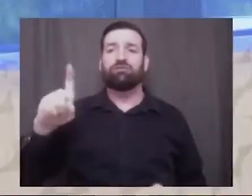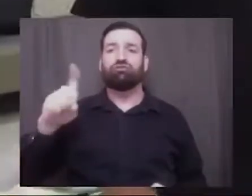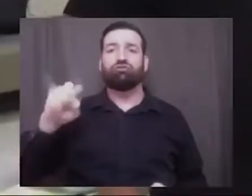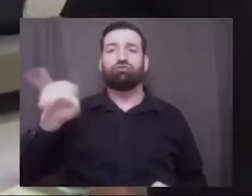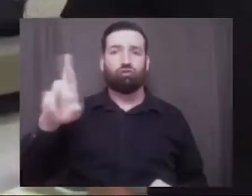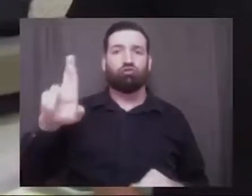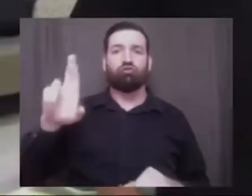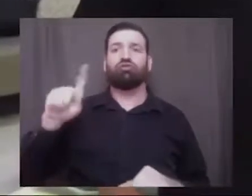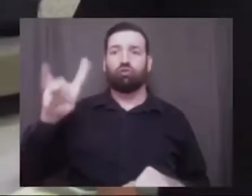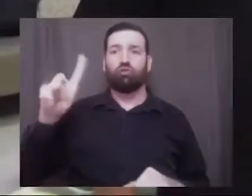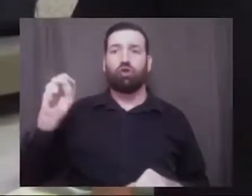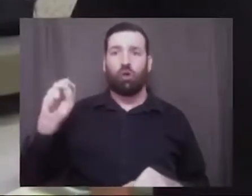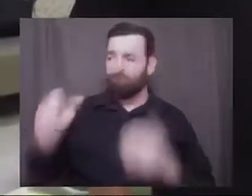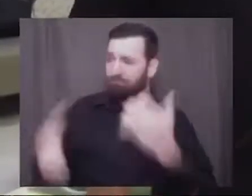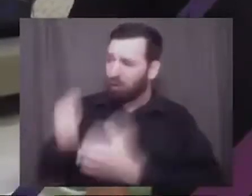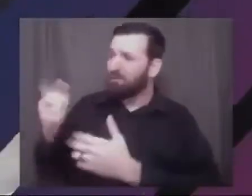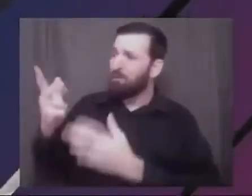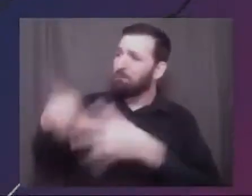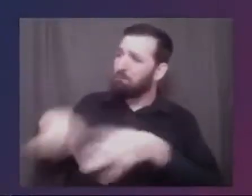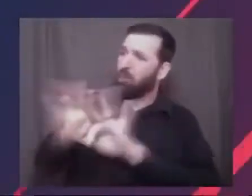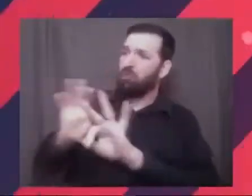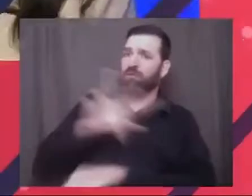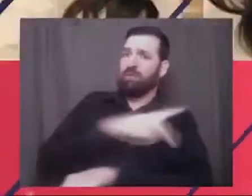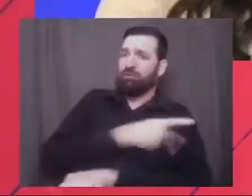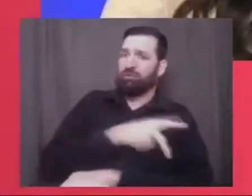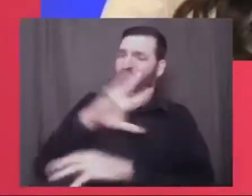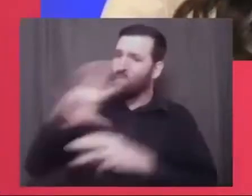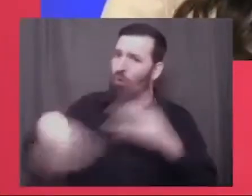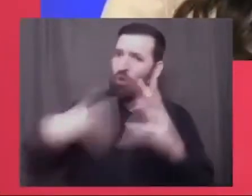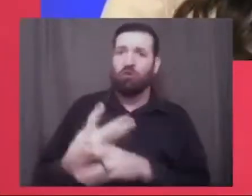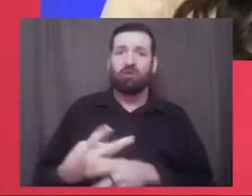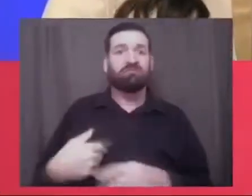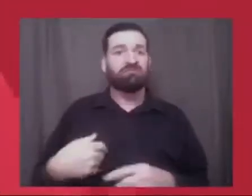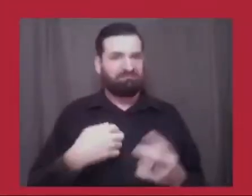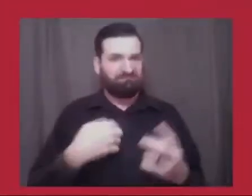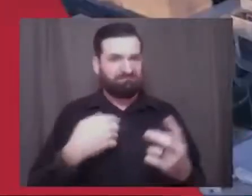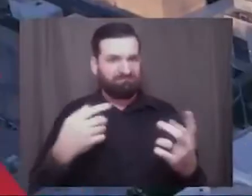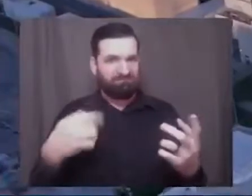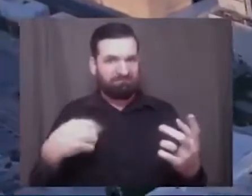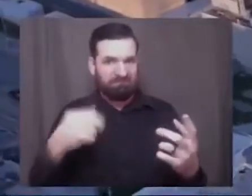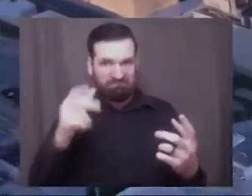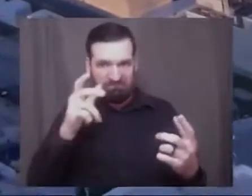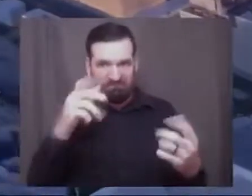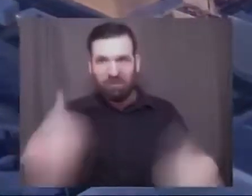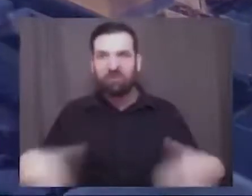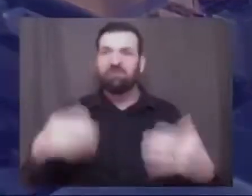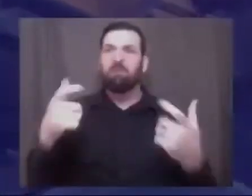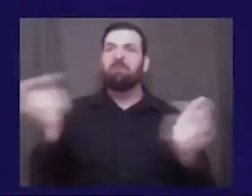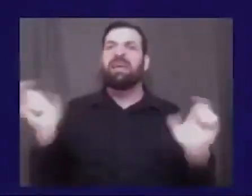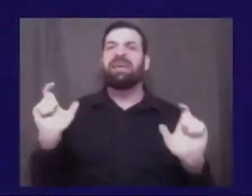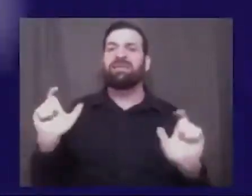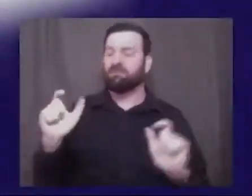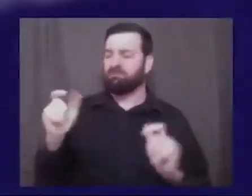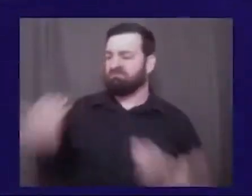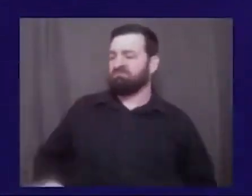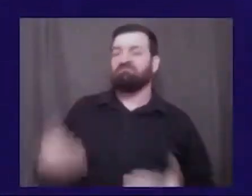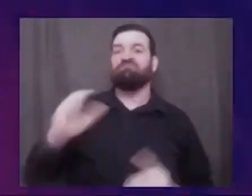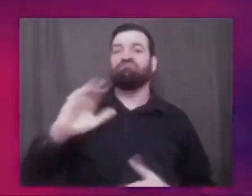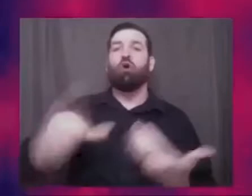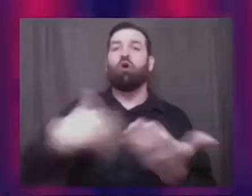most important patient on the planet. I felt heard, and that was really big. This is All Things Heart.